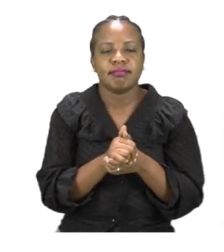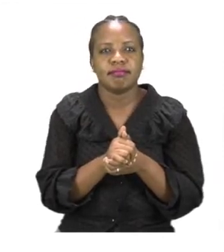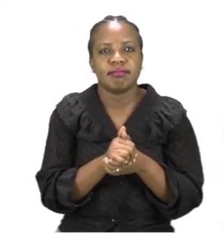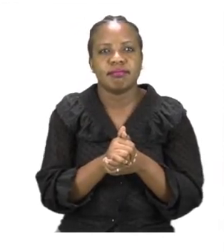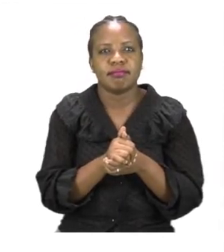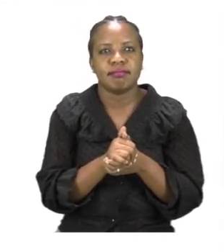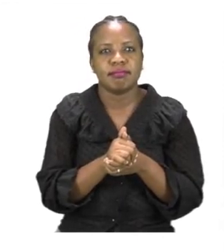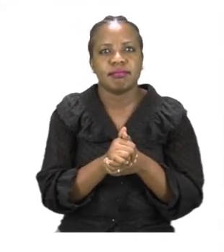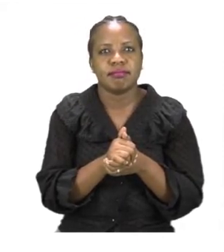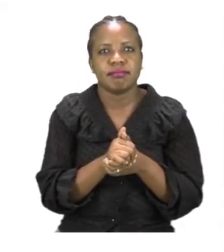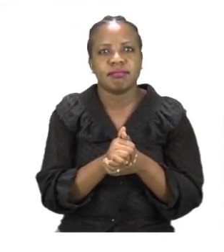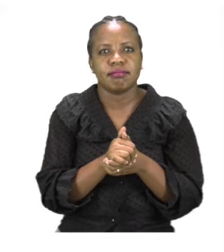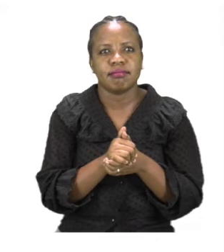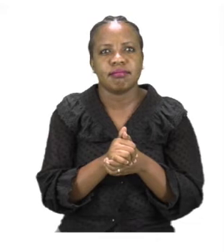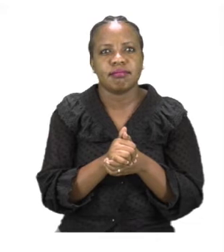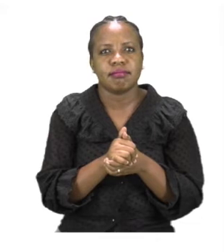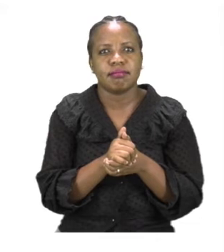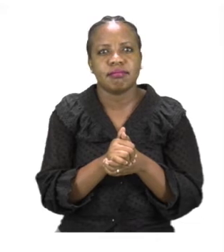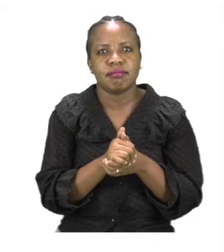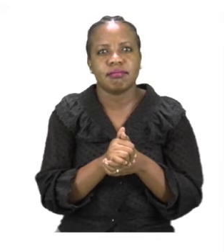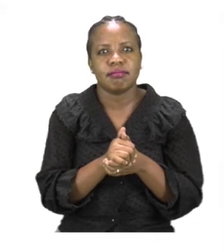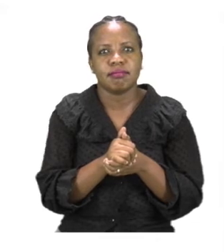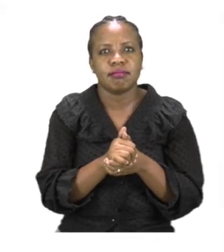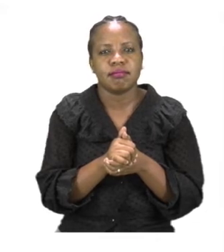the last one where it says